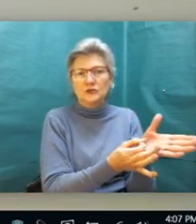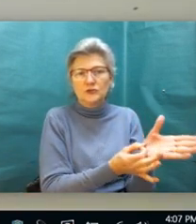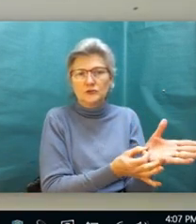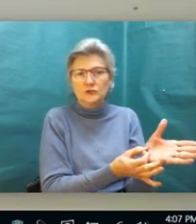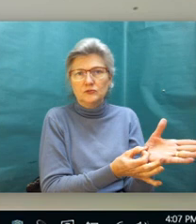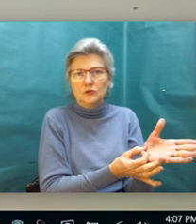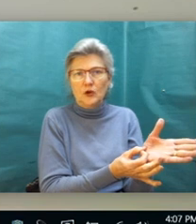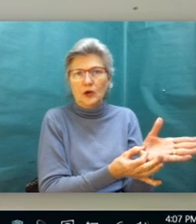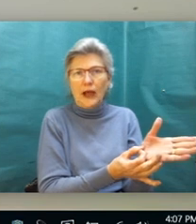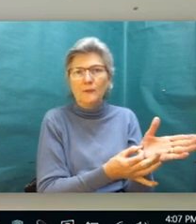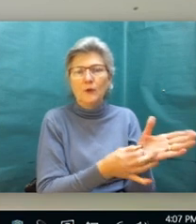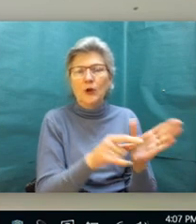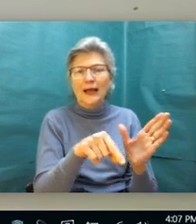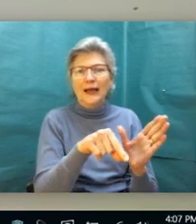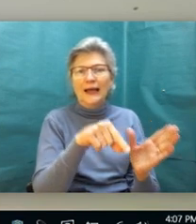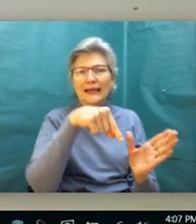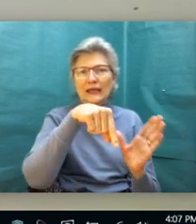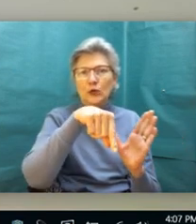a quarter.